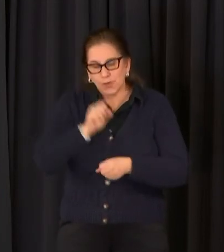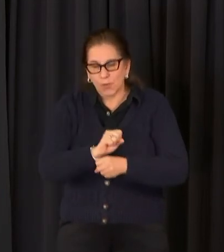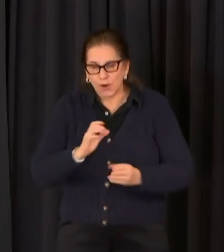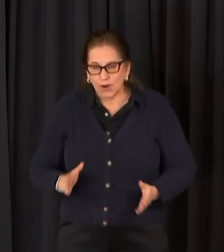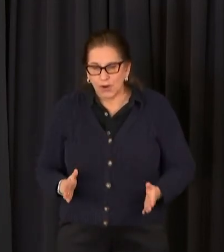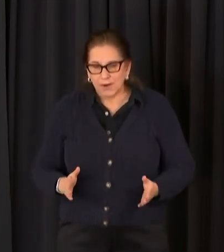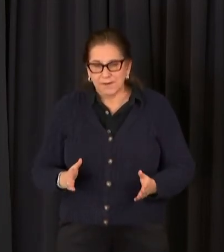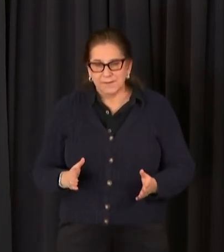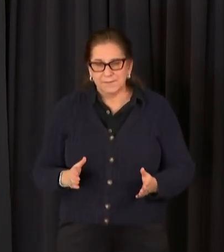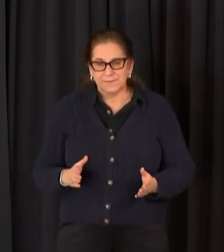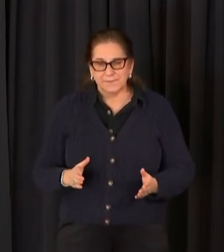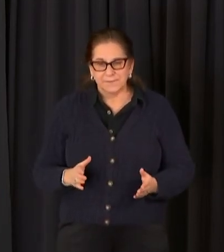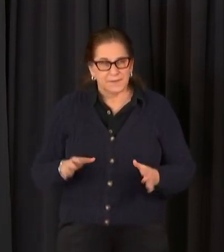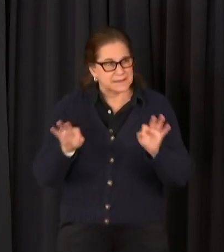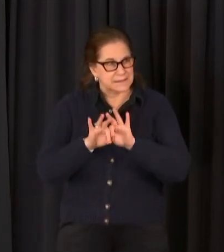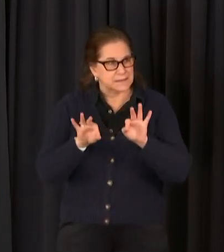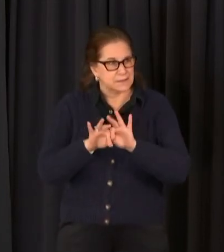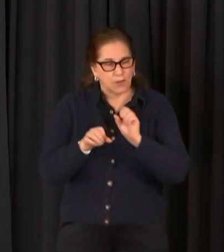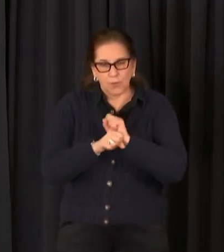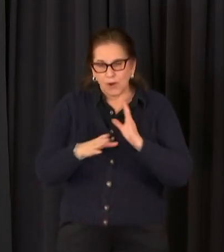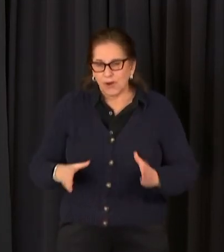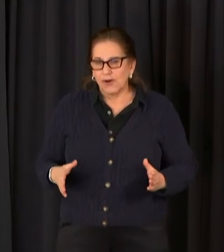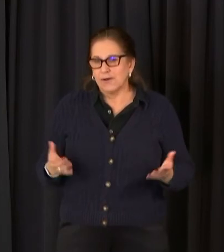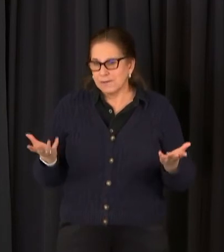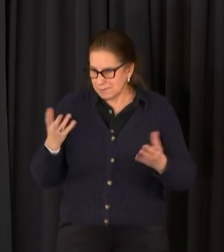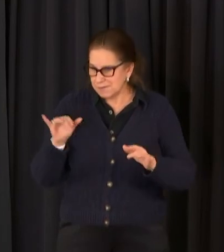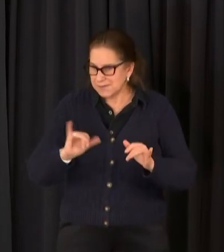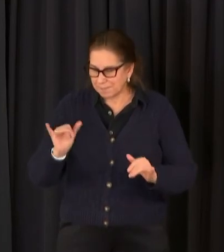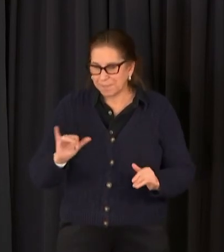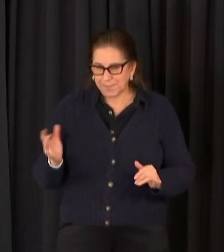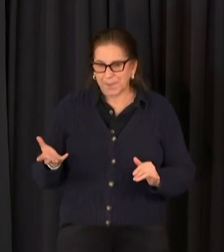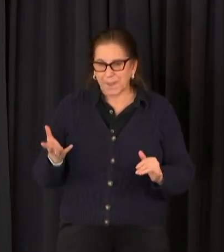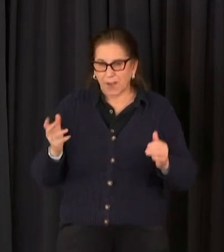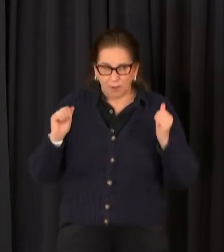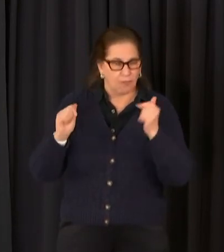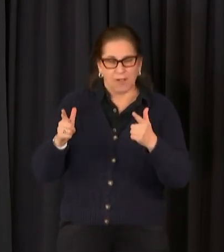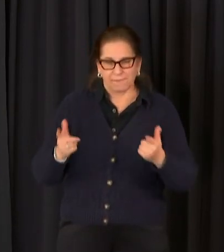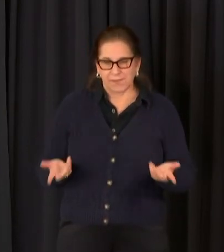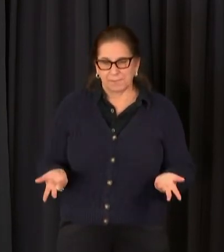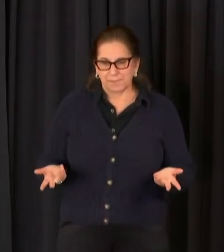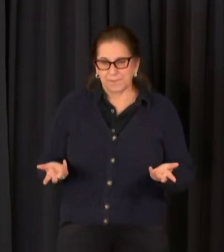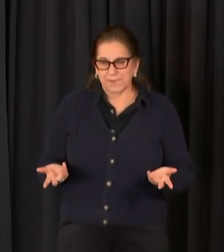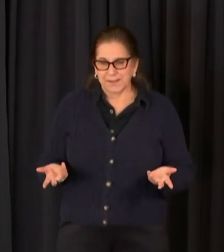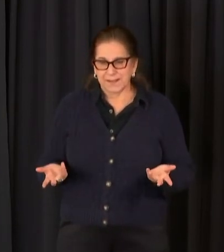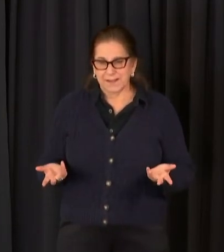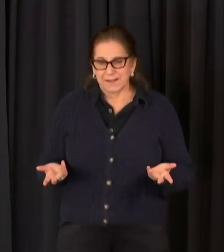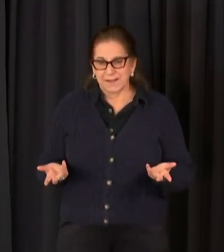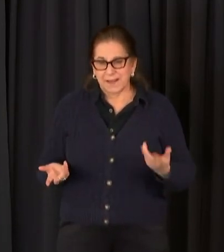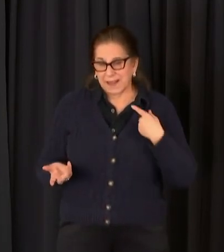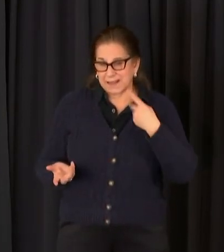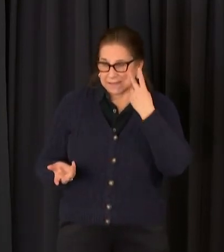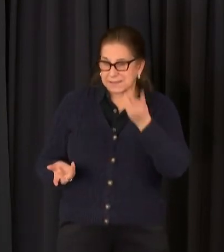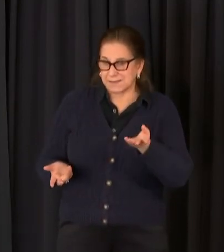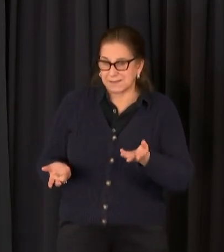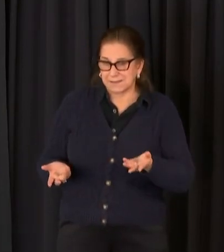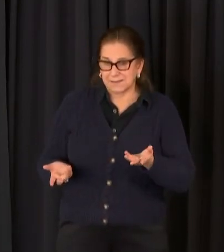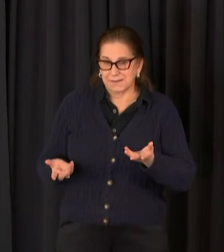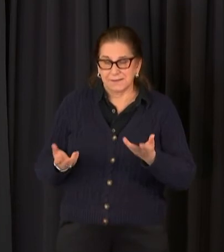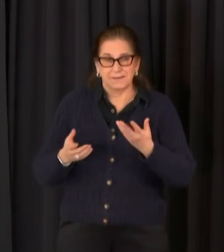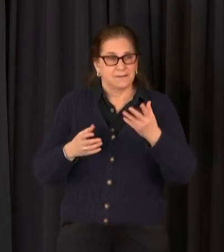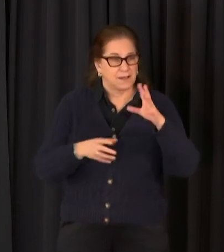deemed essential. So all of those things are known. I communicate with the secretaries from both of those